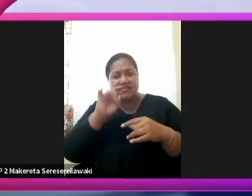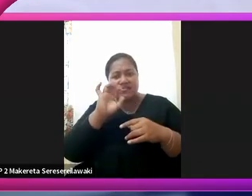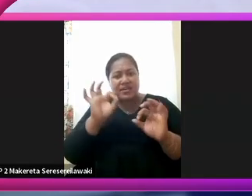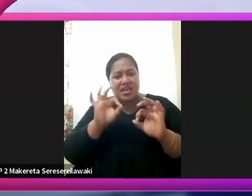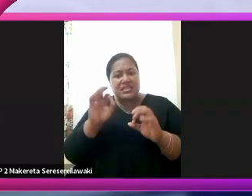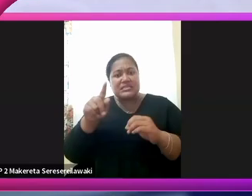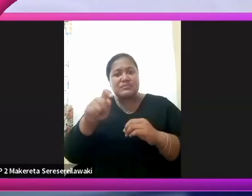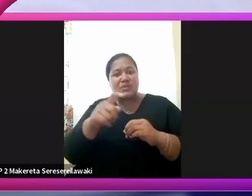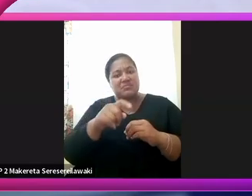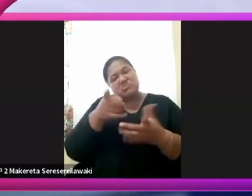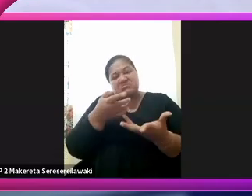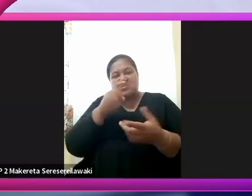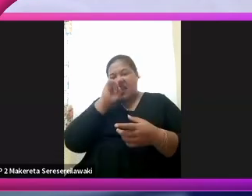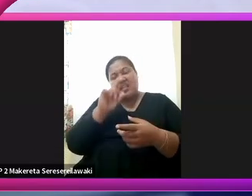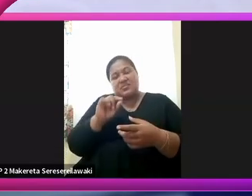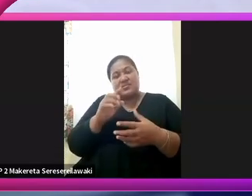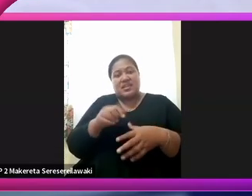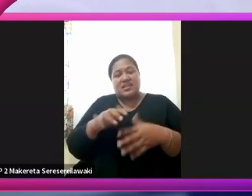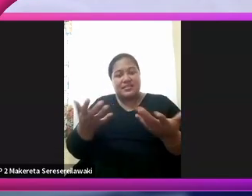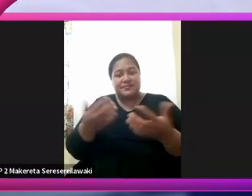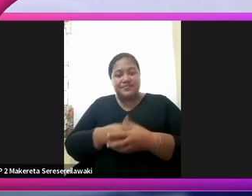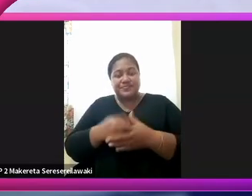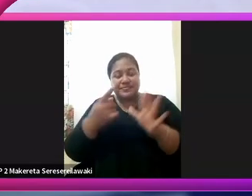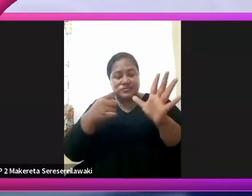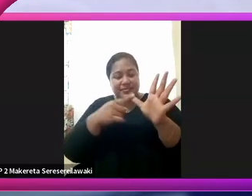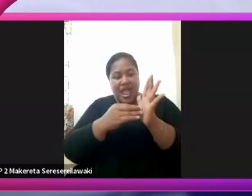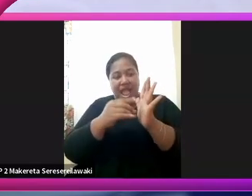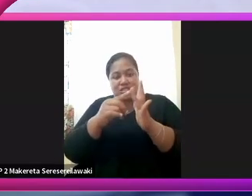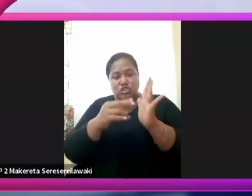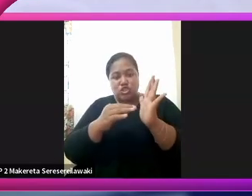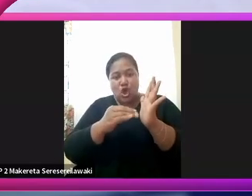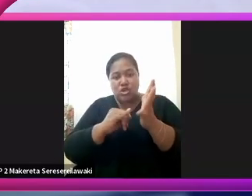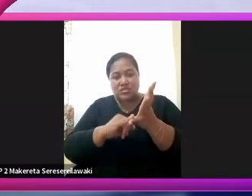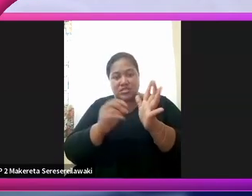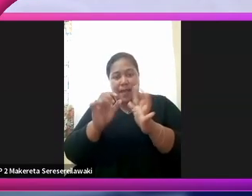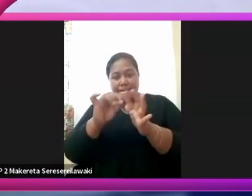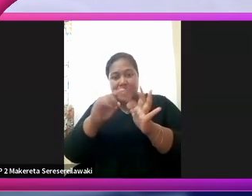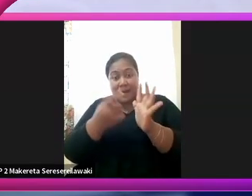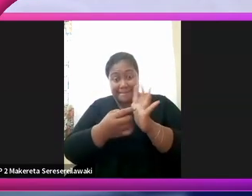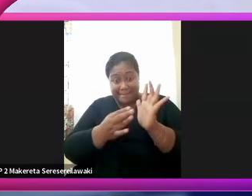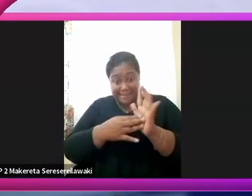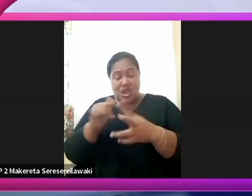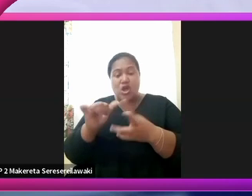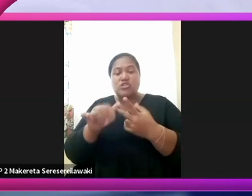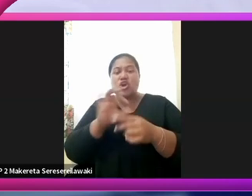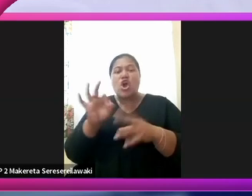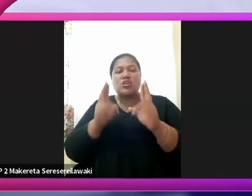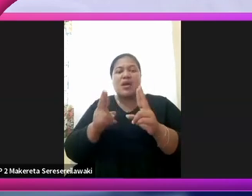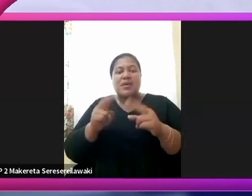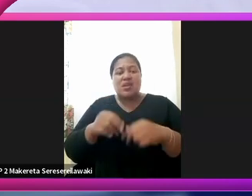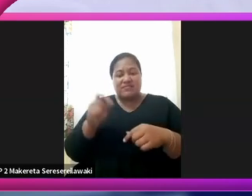well. They call azoospermia, that means zero sperm. Also, abnormality of sperm